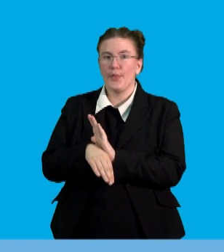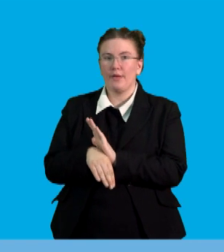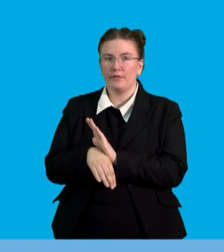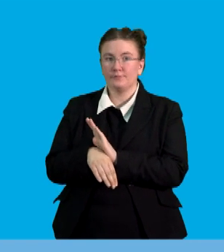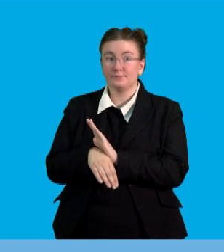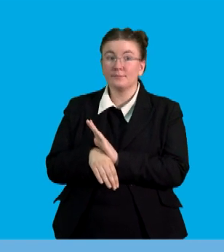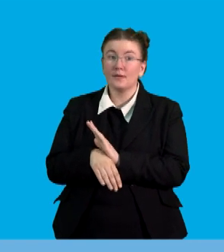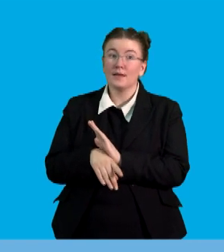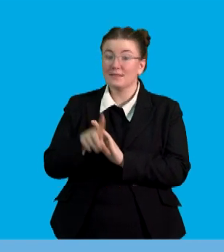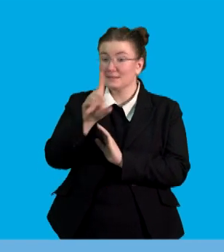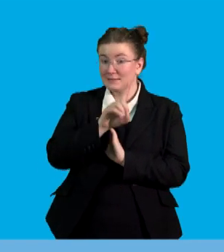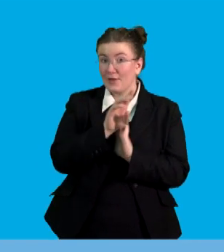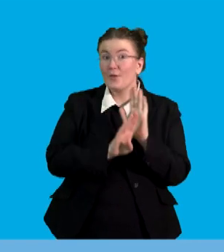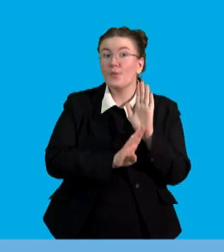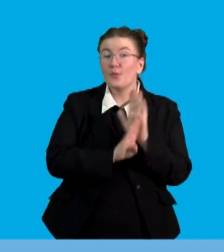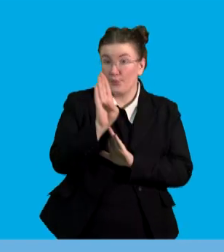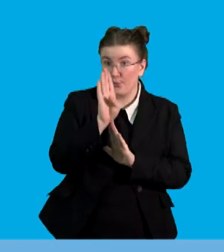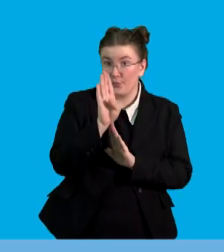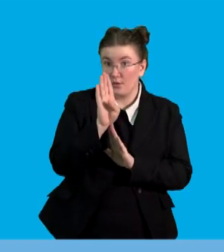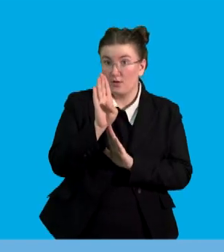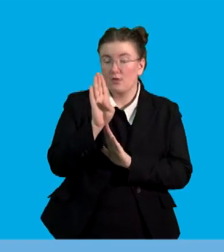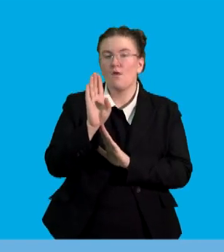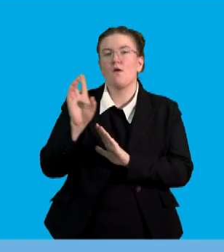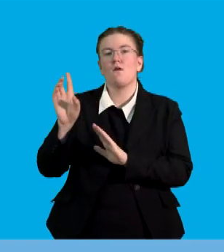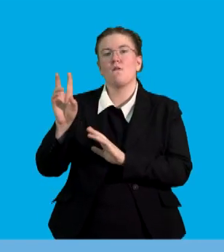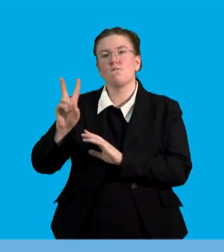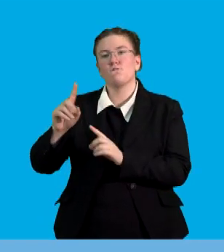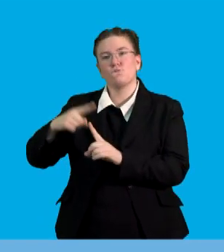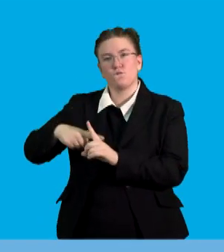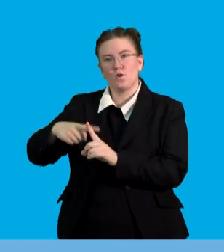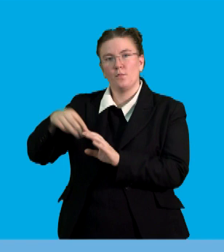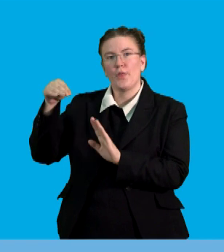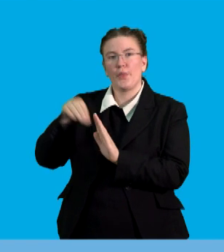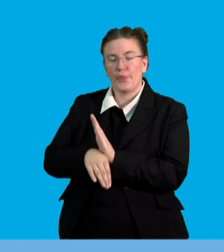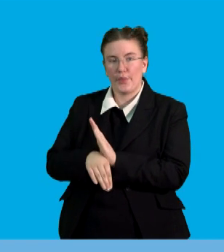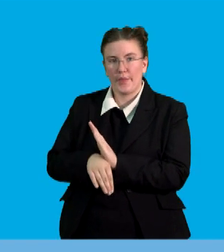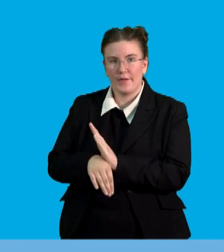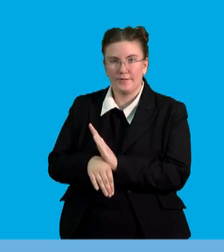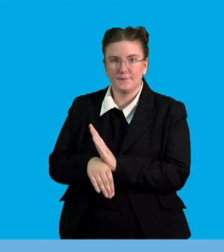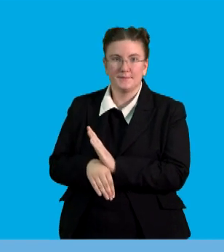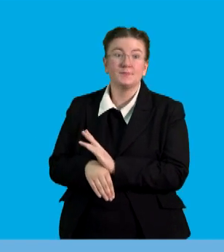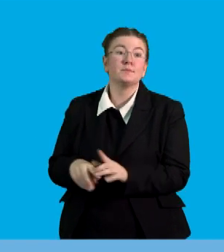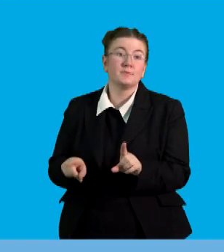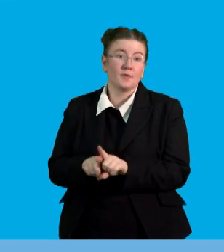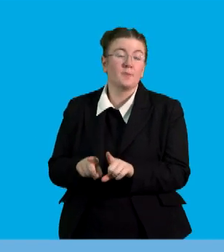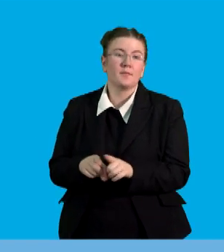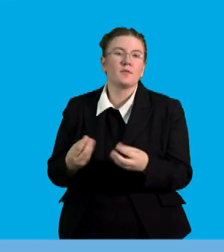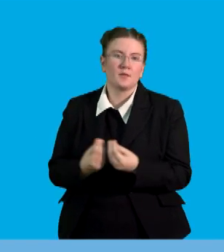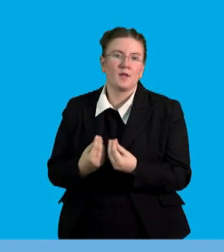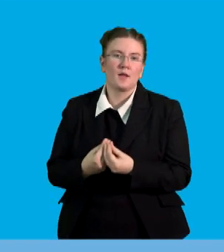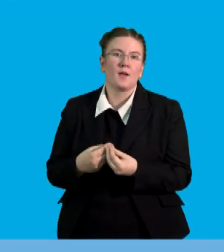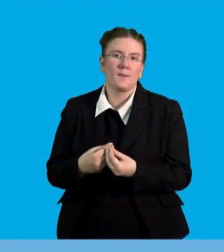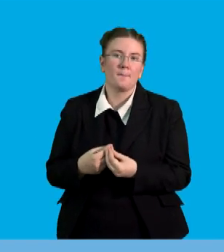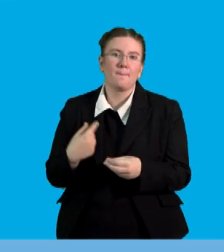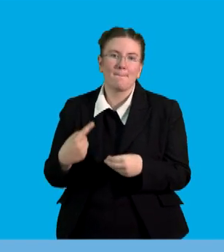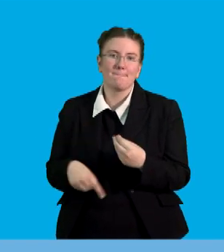means when the density increases, the volume, it is going to be decreasing. So the same thing is true about